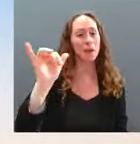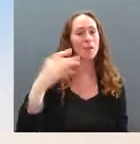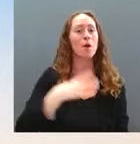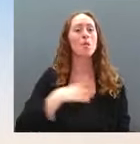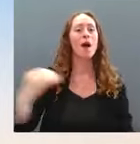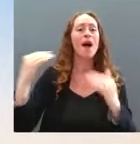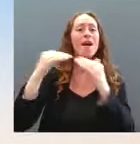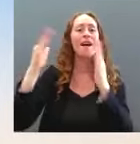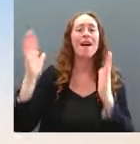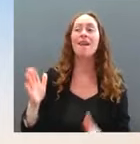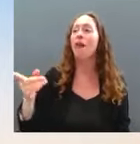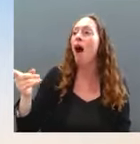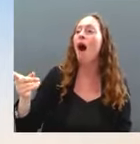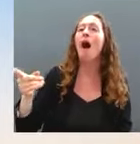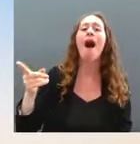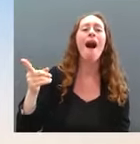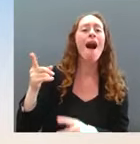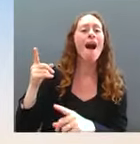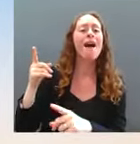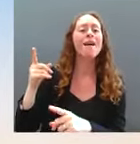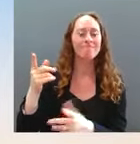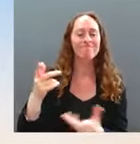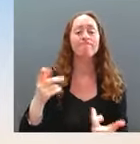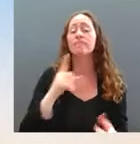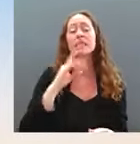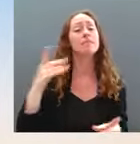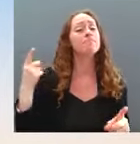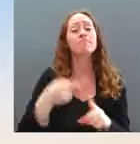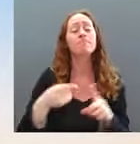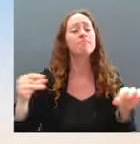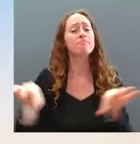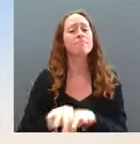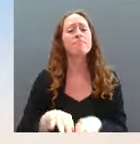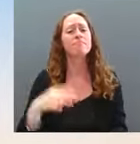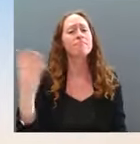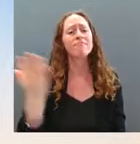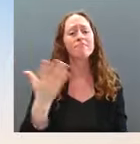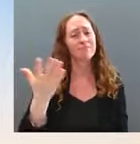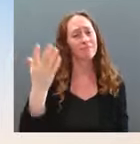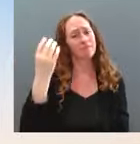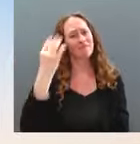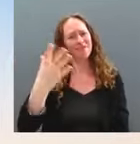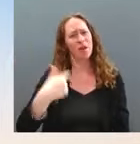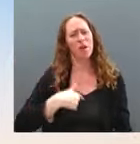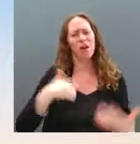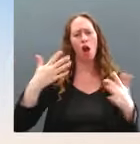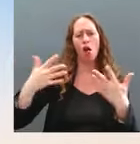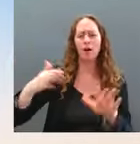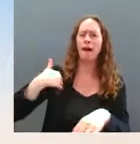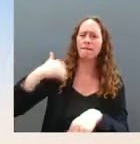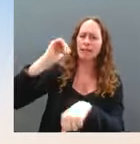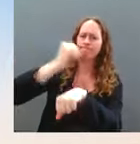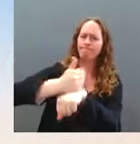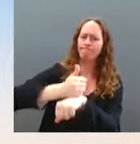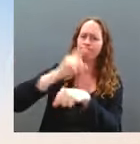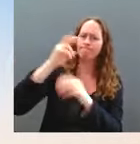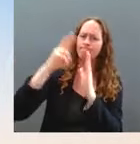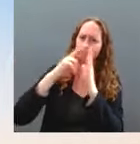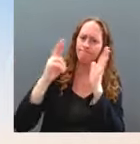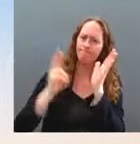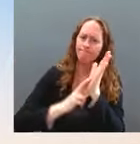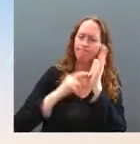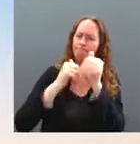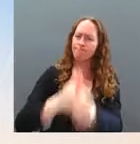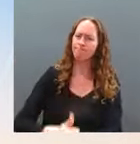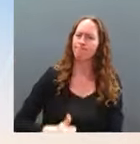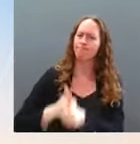place that we can take to continue to address it. And even as we're continuing to fight COVID, we can, for the most